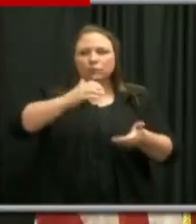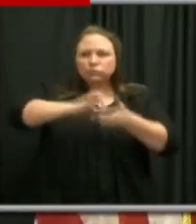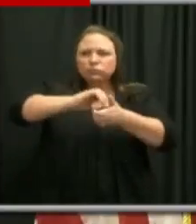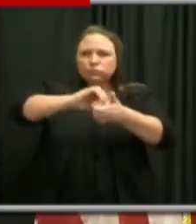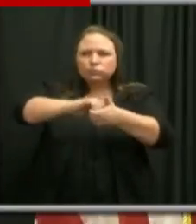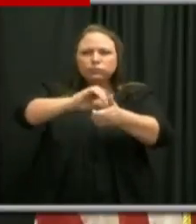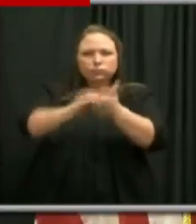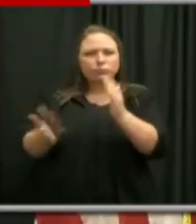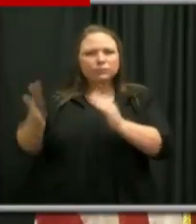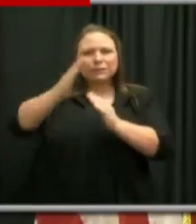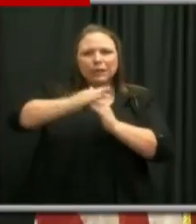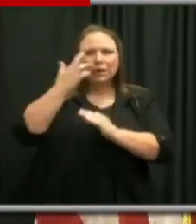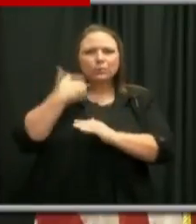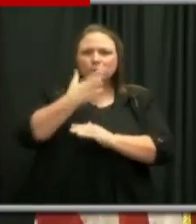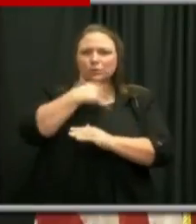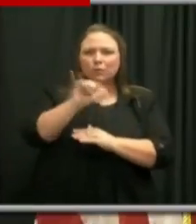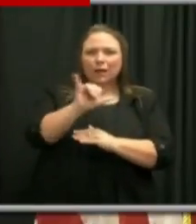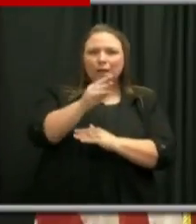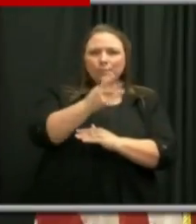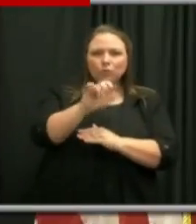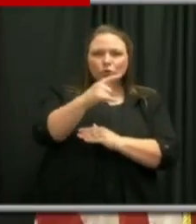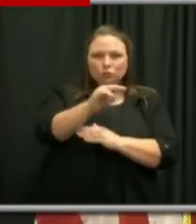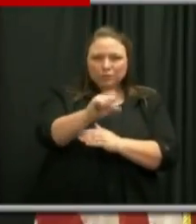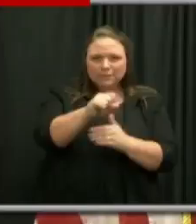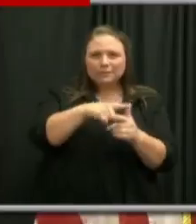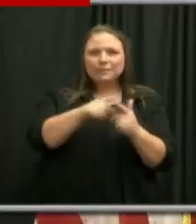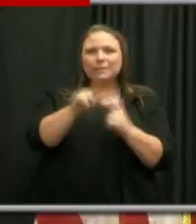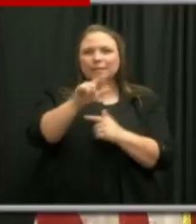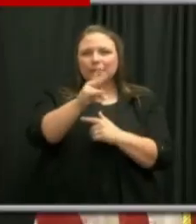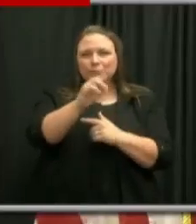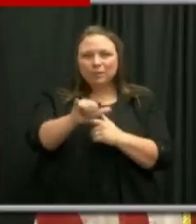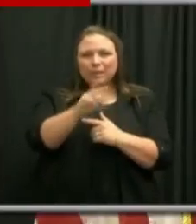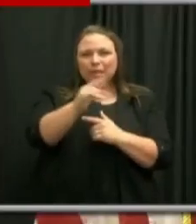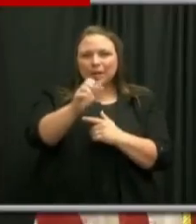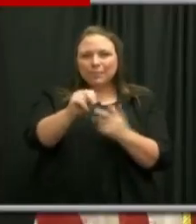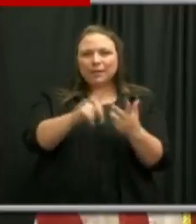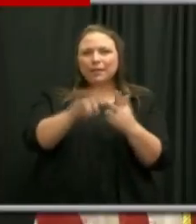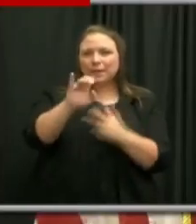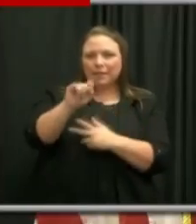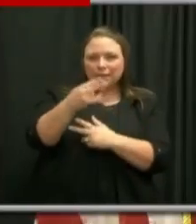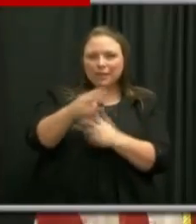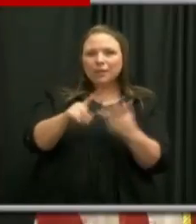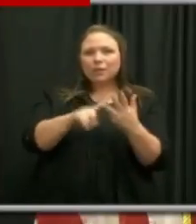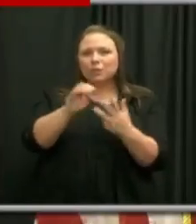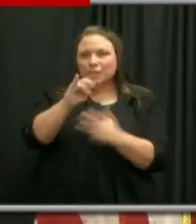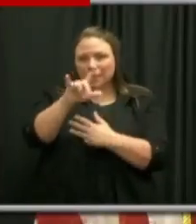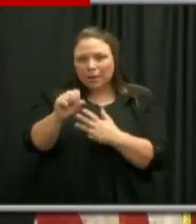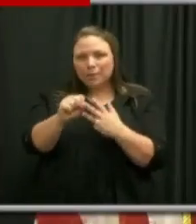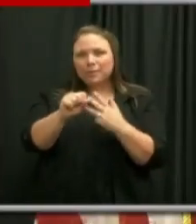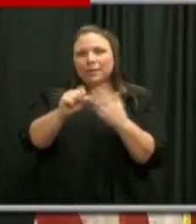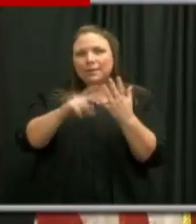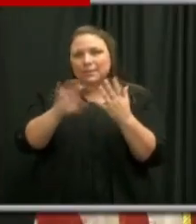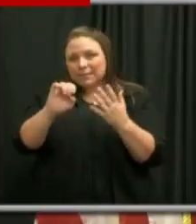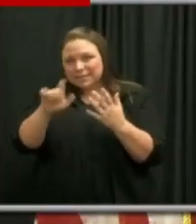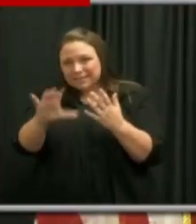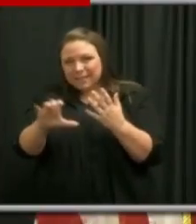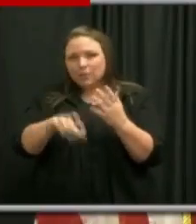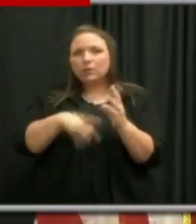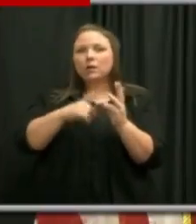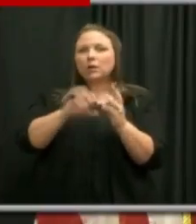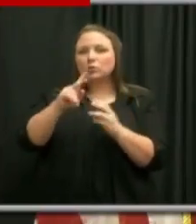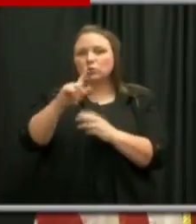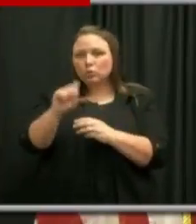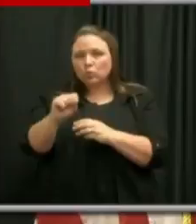in Nashville, such as Merchants, Liberty Common, Etch, Edley's, etc., and Skull's Rainbow